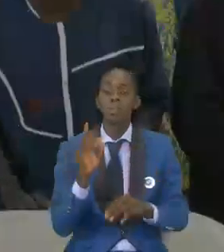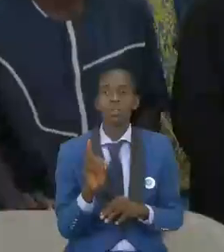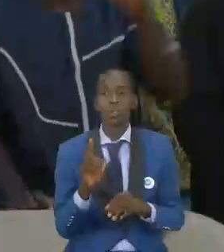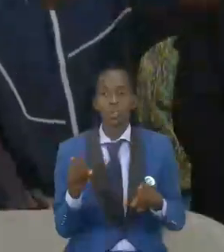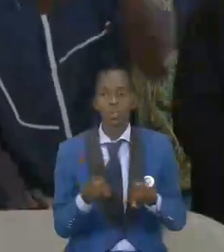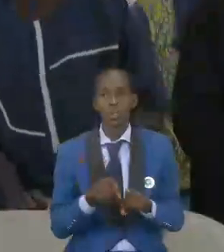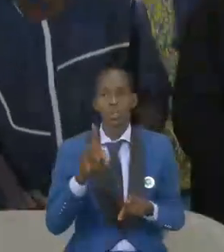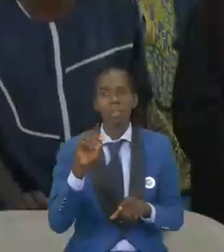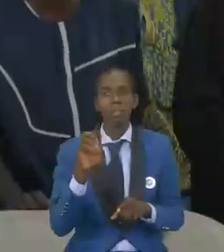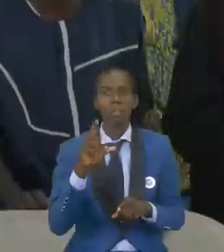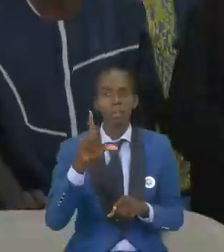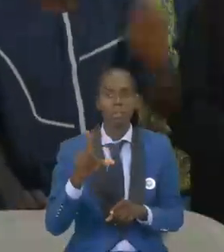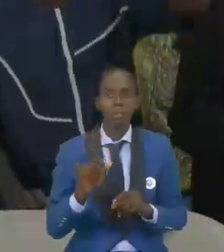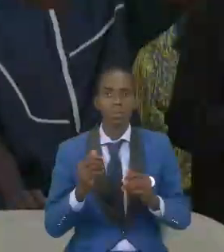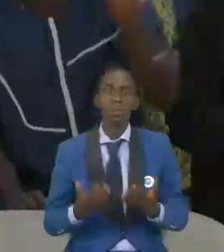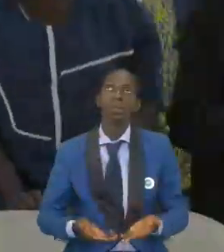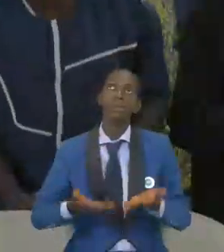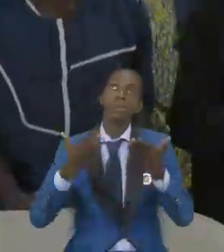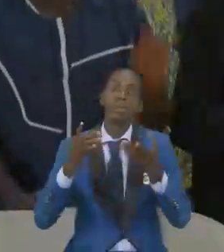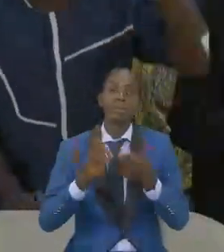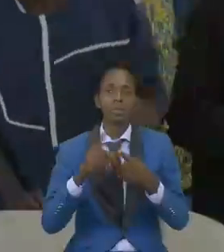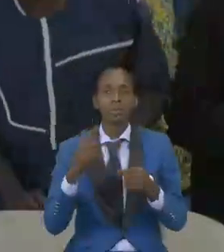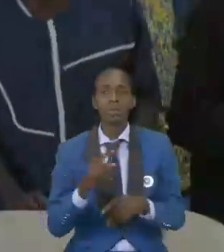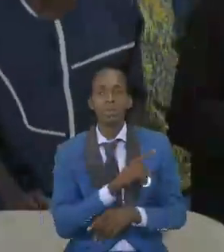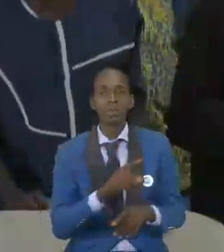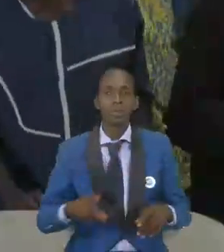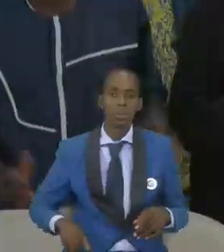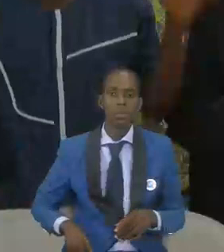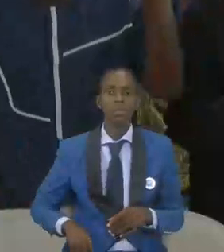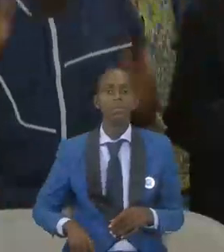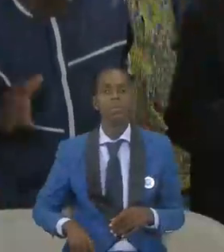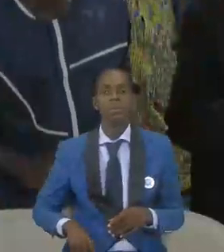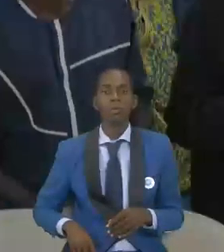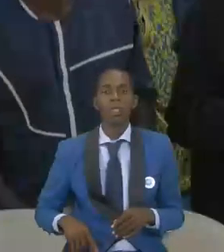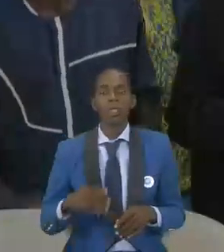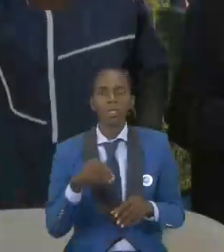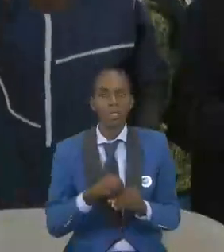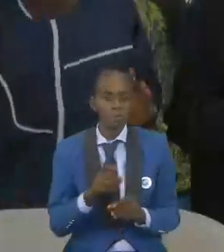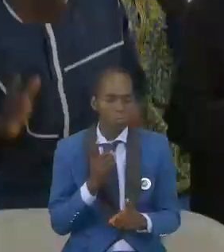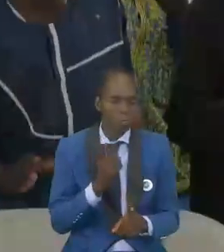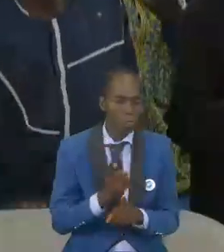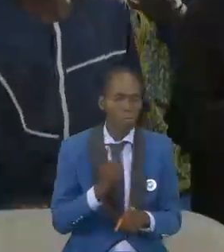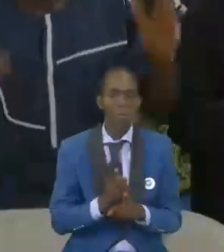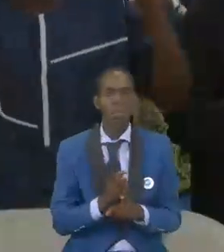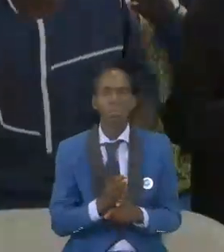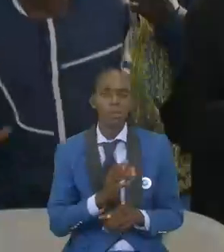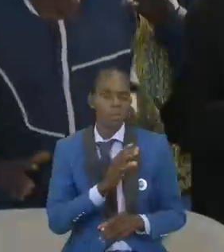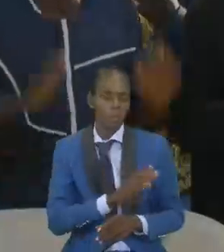committed unto the Lord in proper conduct and life,